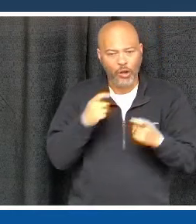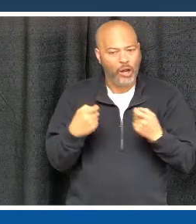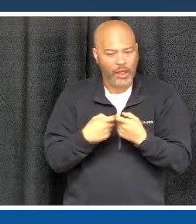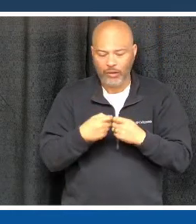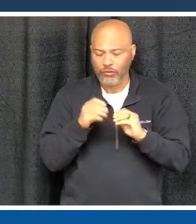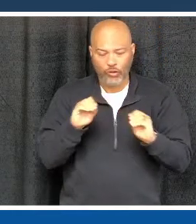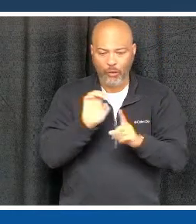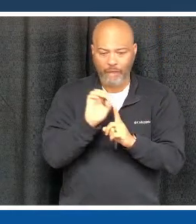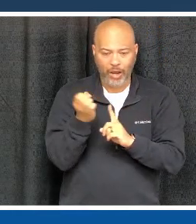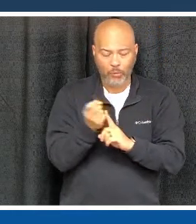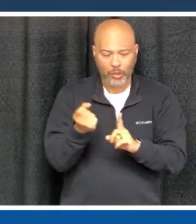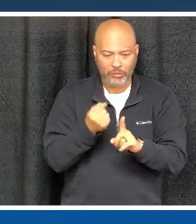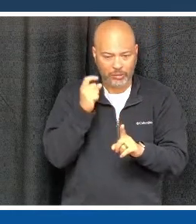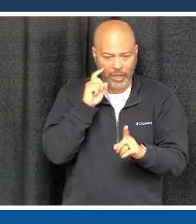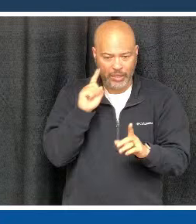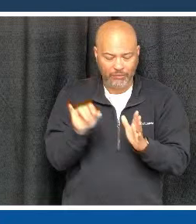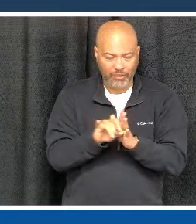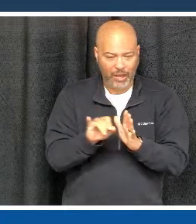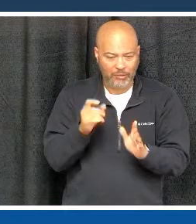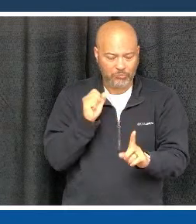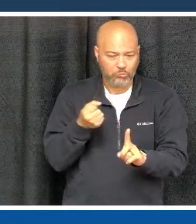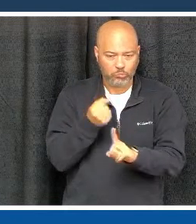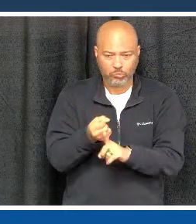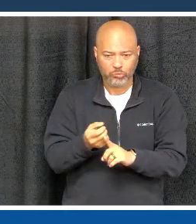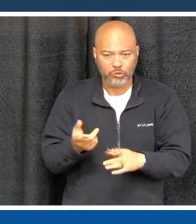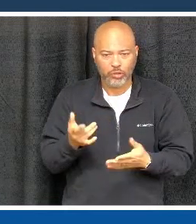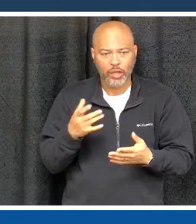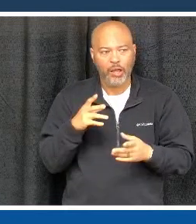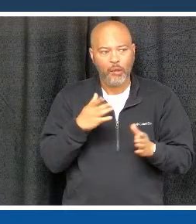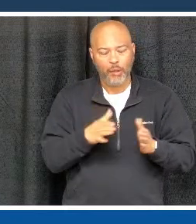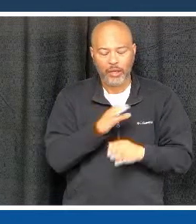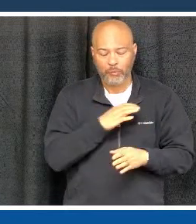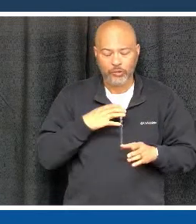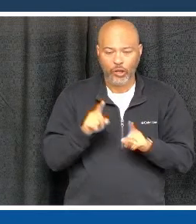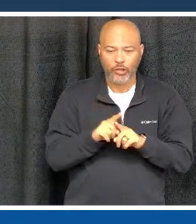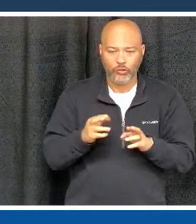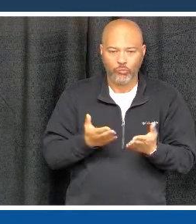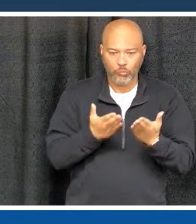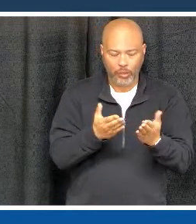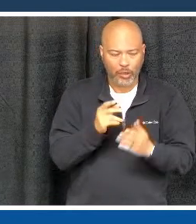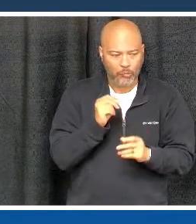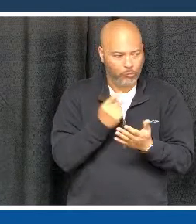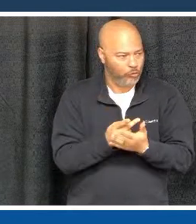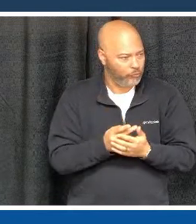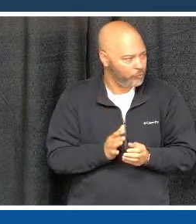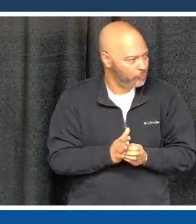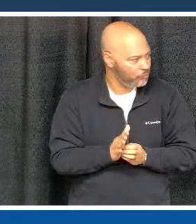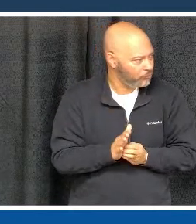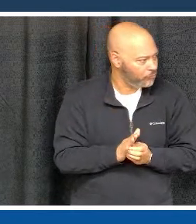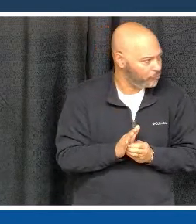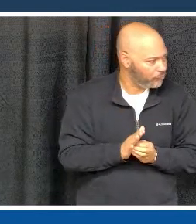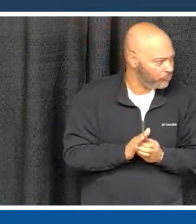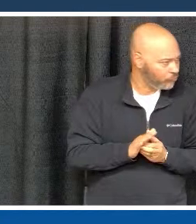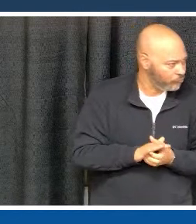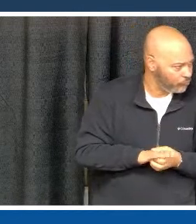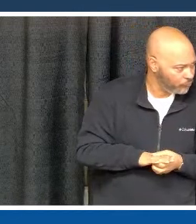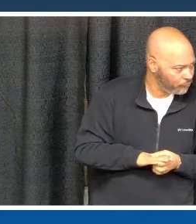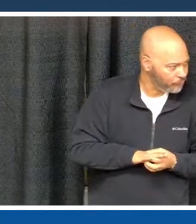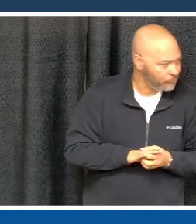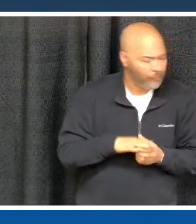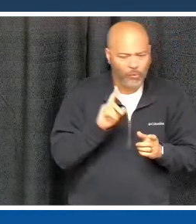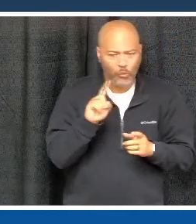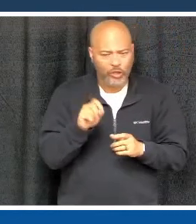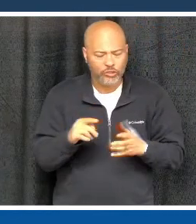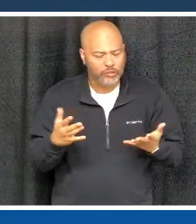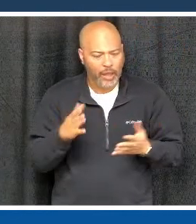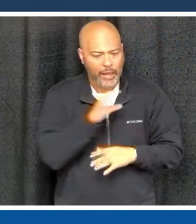adverse environmental issues were identified relative to this request. The Planning Commission also recommended approval. Thank you, Mr. Tindall. Comment or question? Councilperson Holloman,